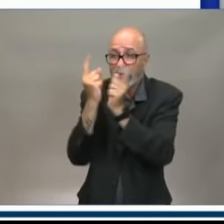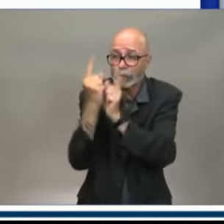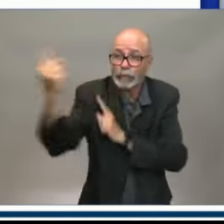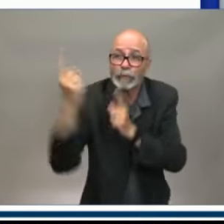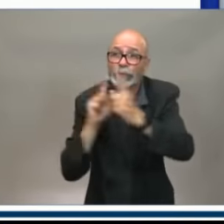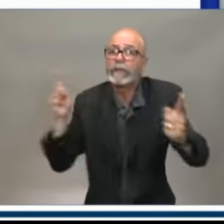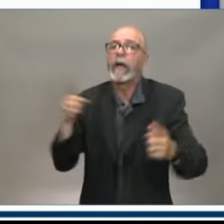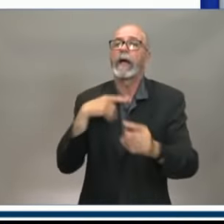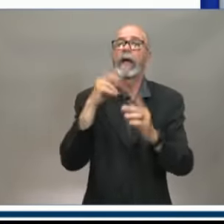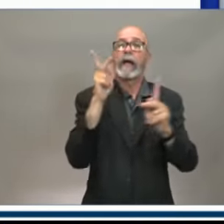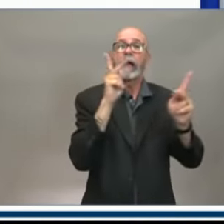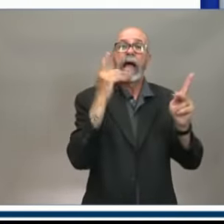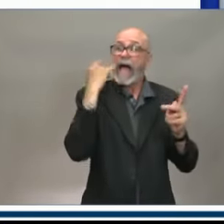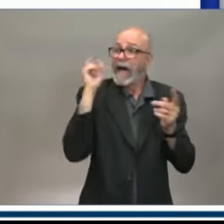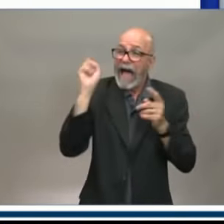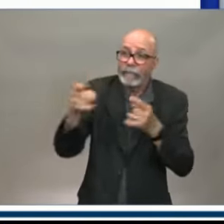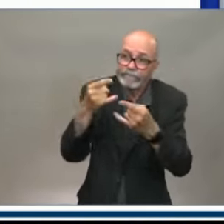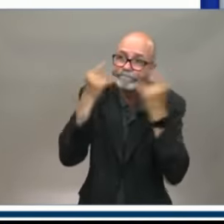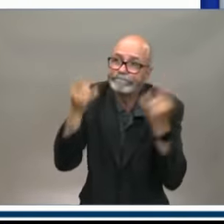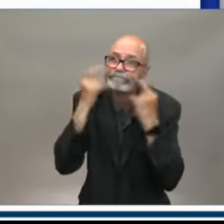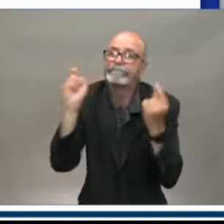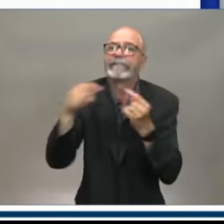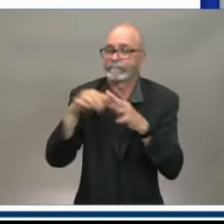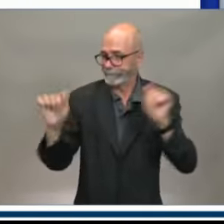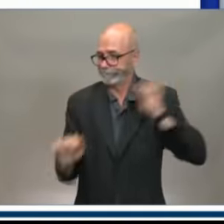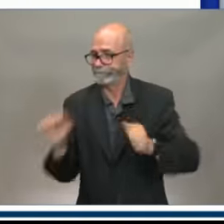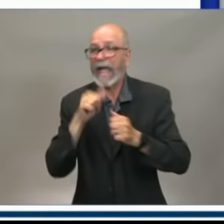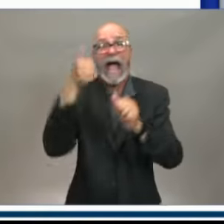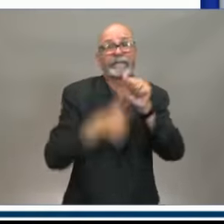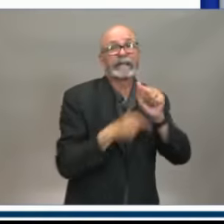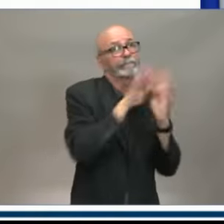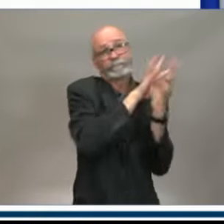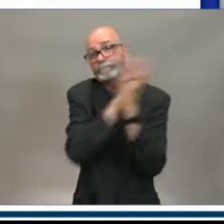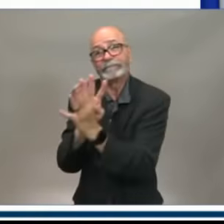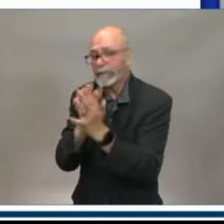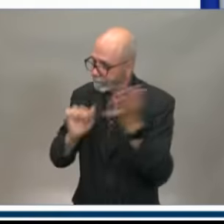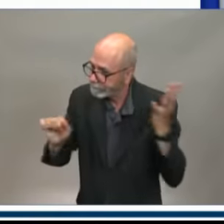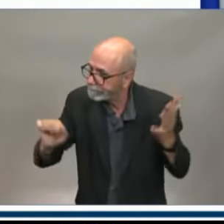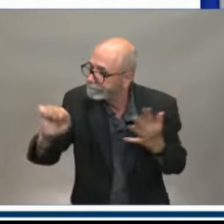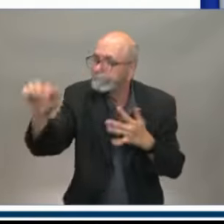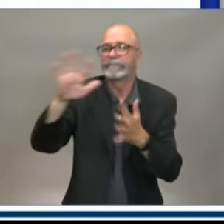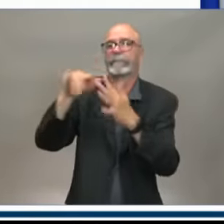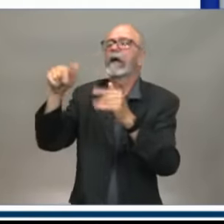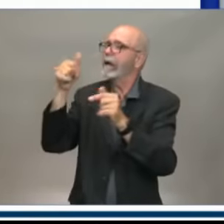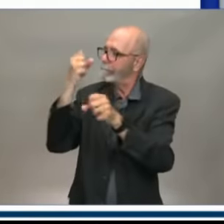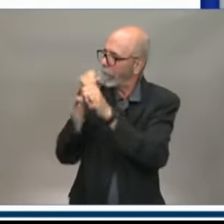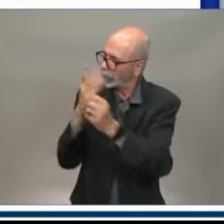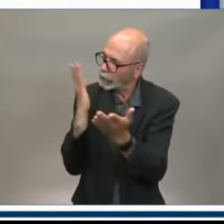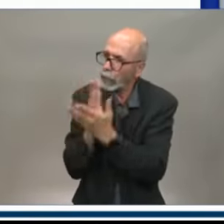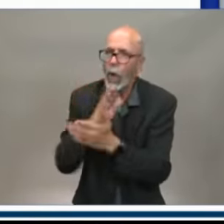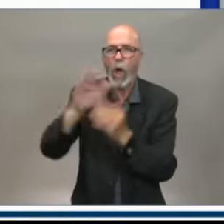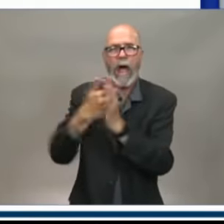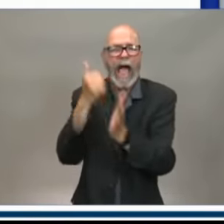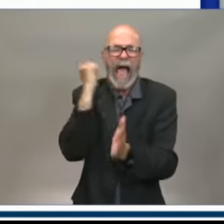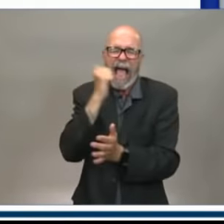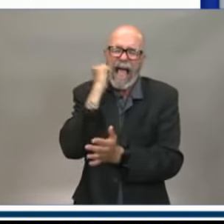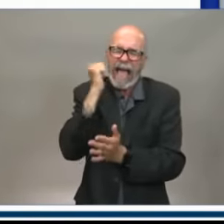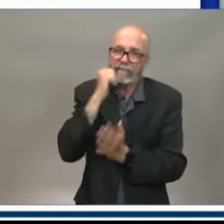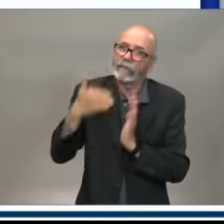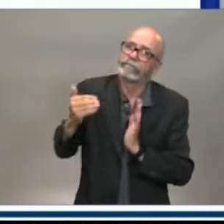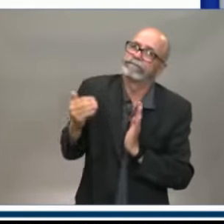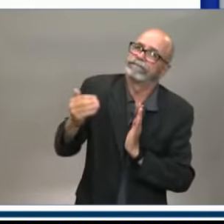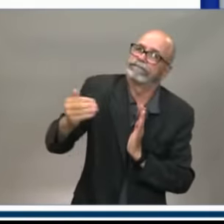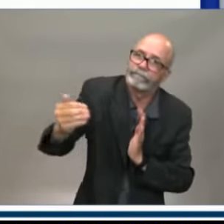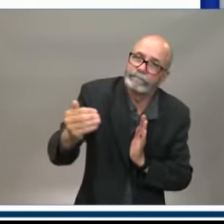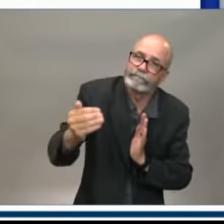where necessary, sanitize your workspace regularly, and practice good hygiene. I've noticed a number of